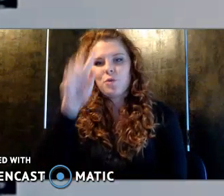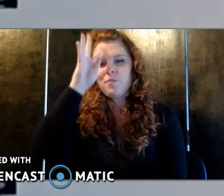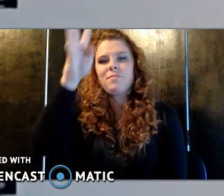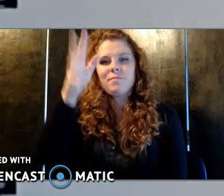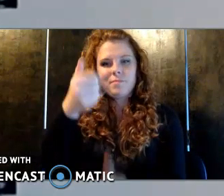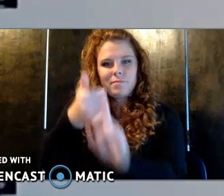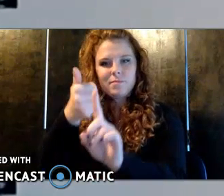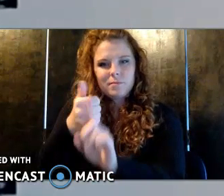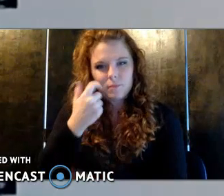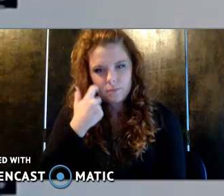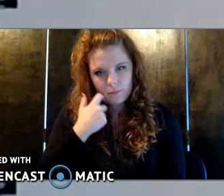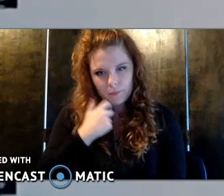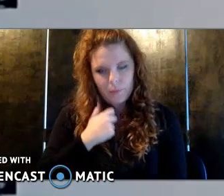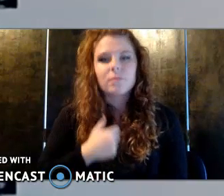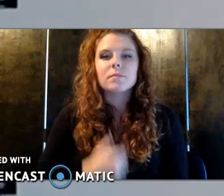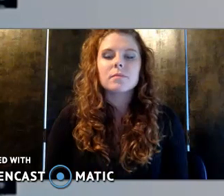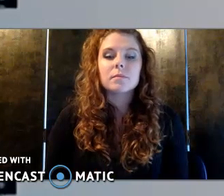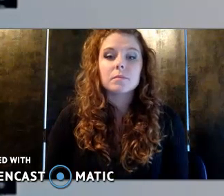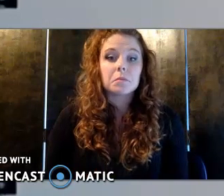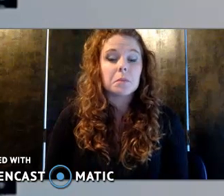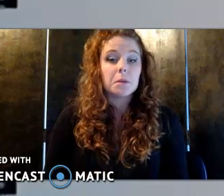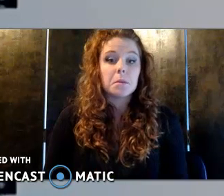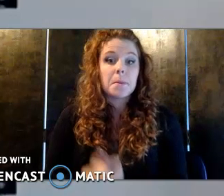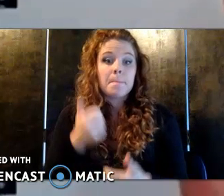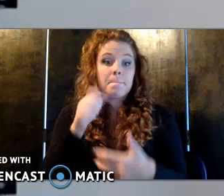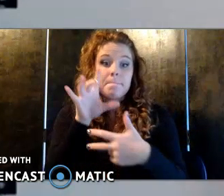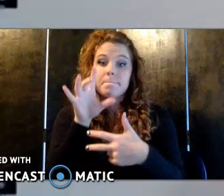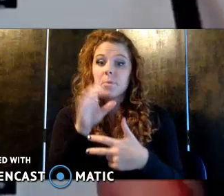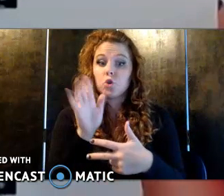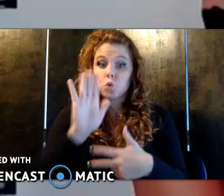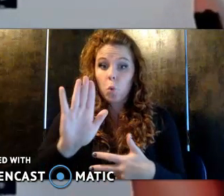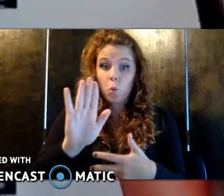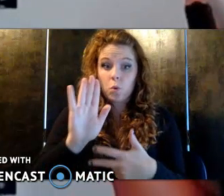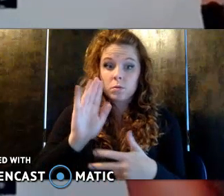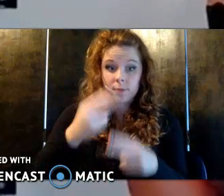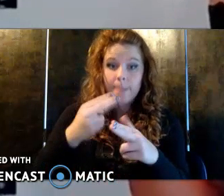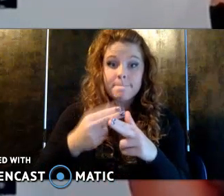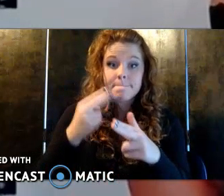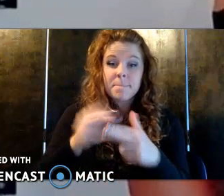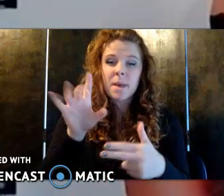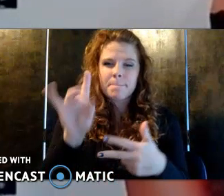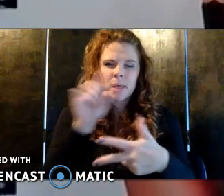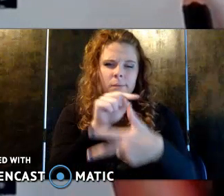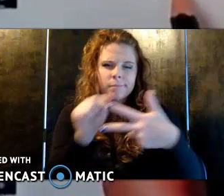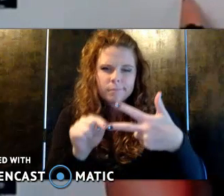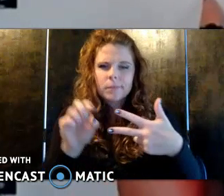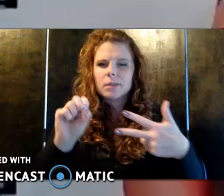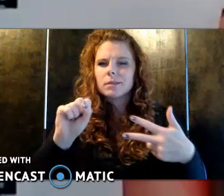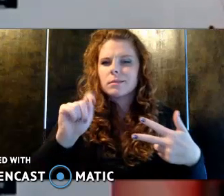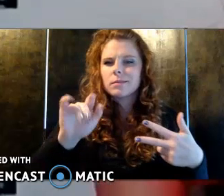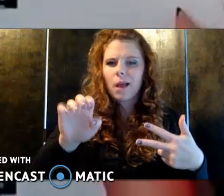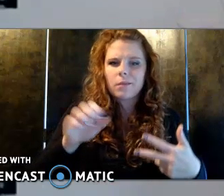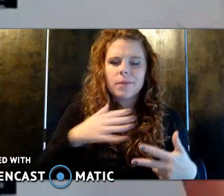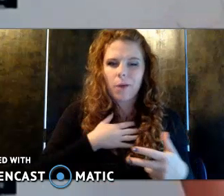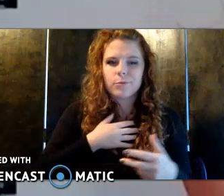up. In one of these styles, go ahead and practice your name. So I'm going to do small, and I'm going